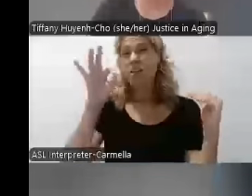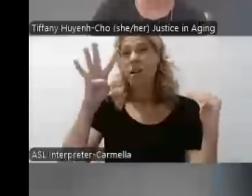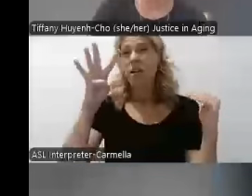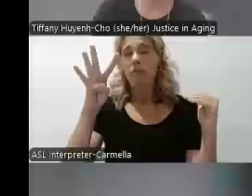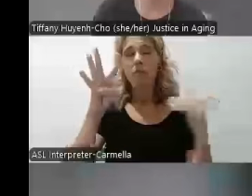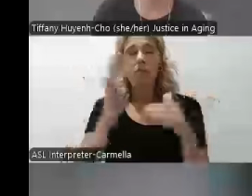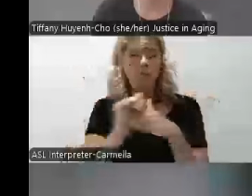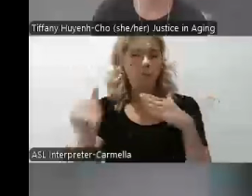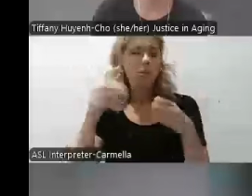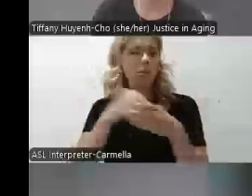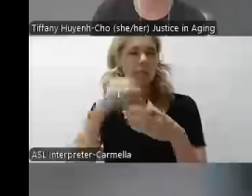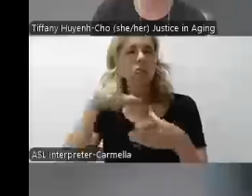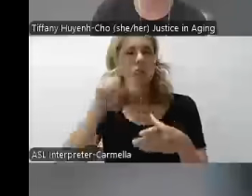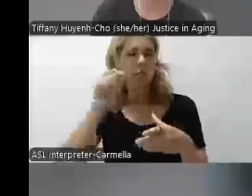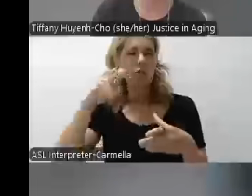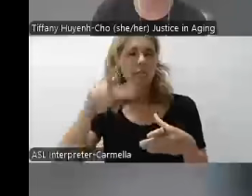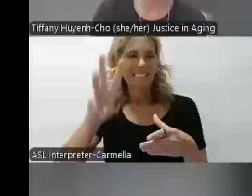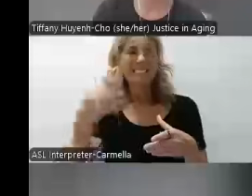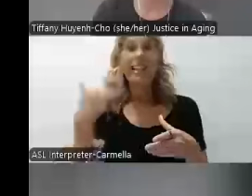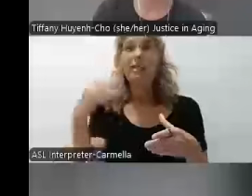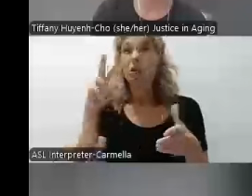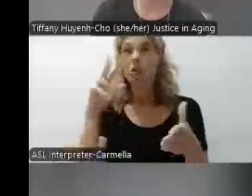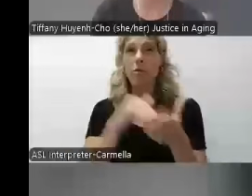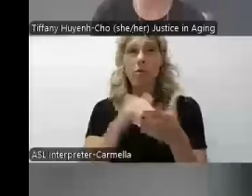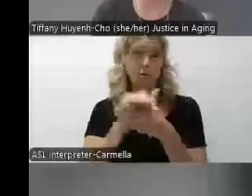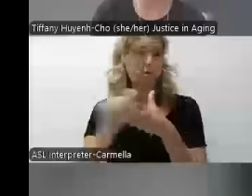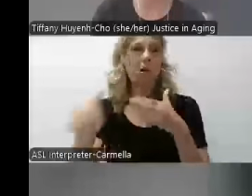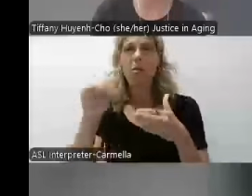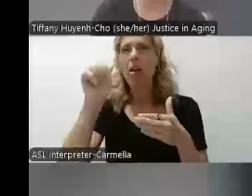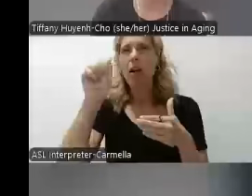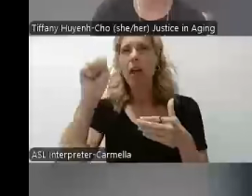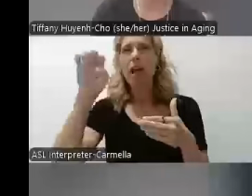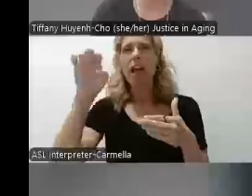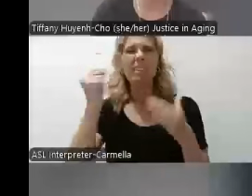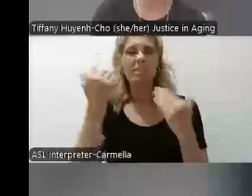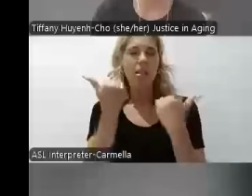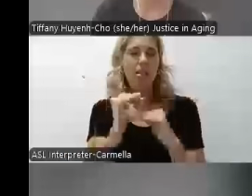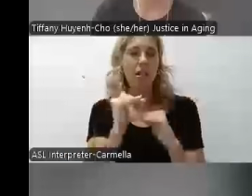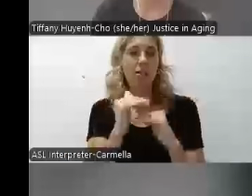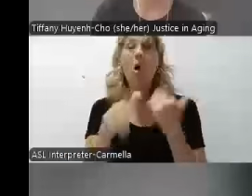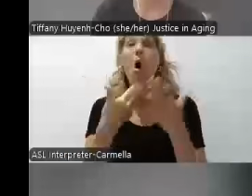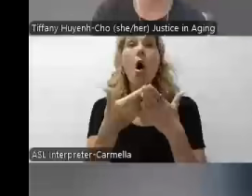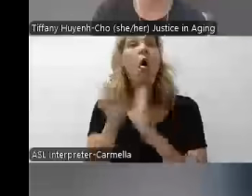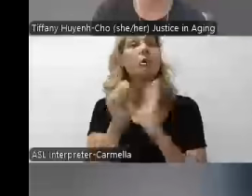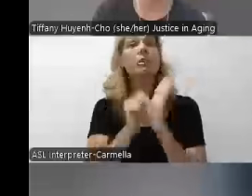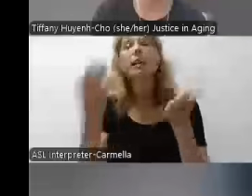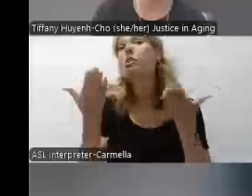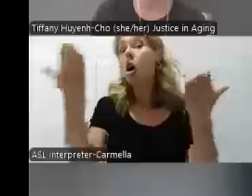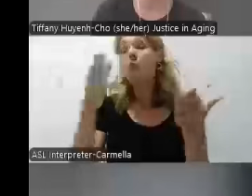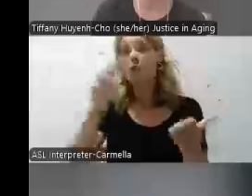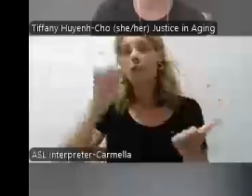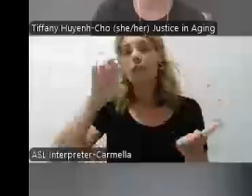in 2026, and has a $2,000 asset limit. All states offer Medicaid